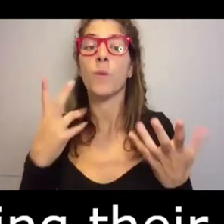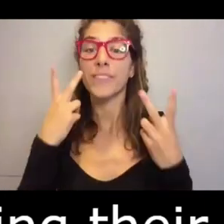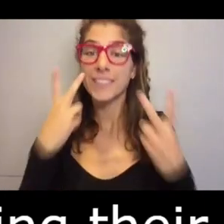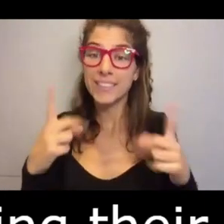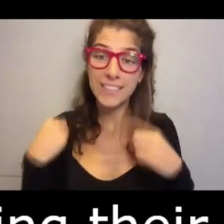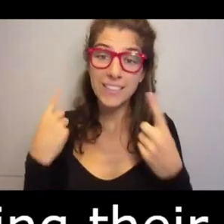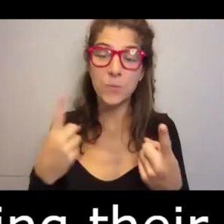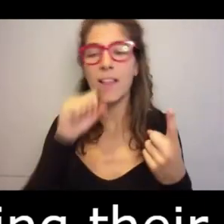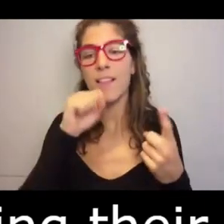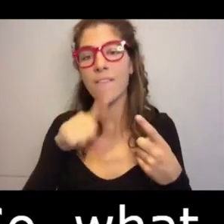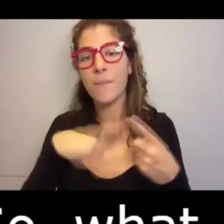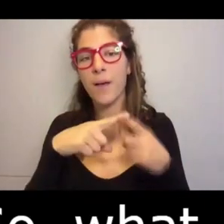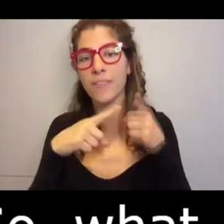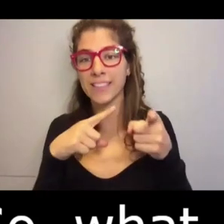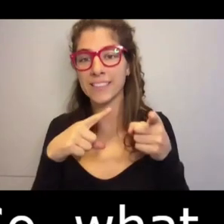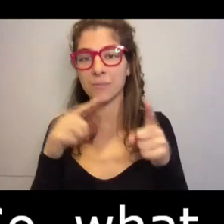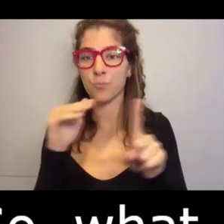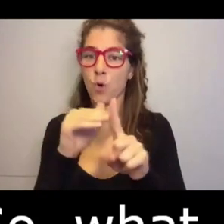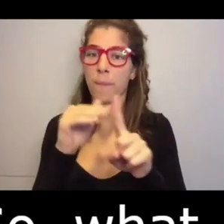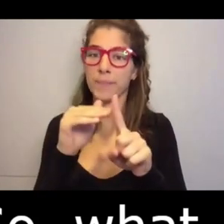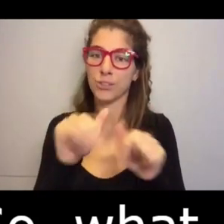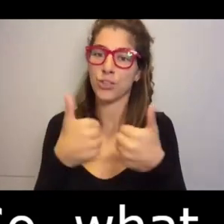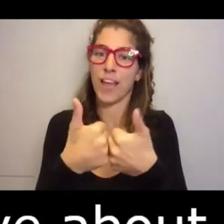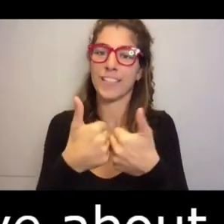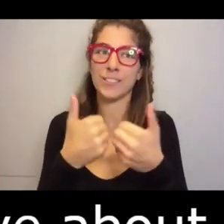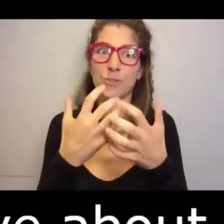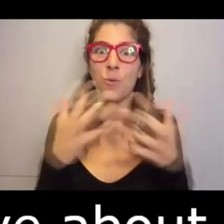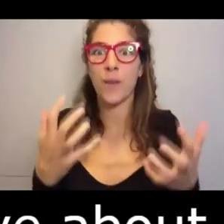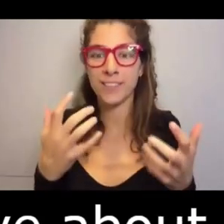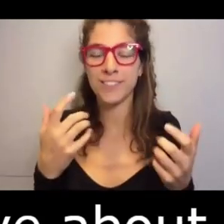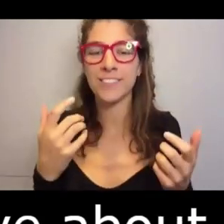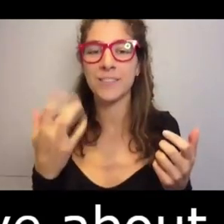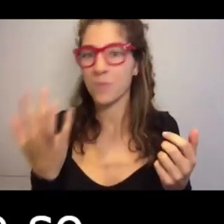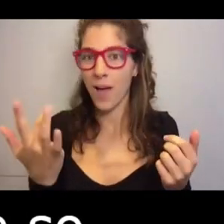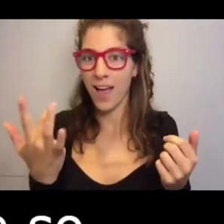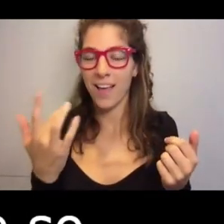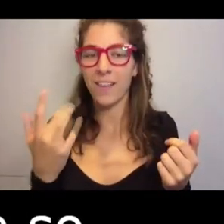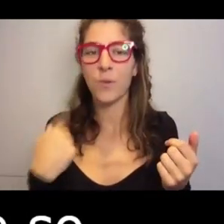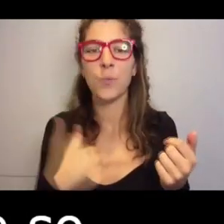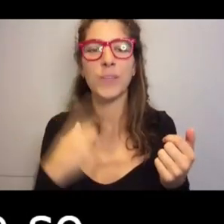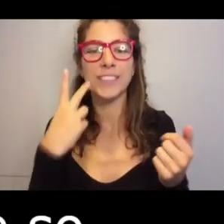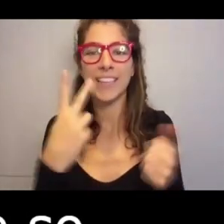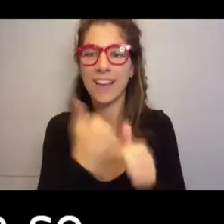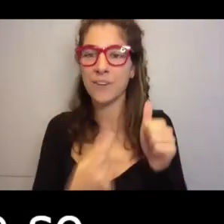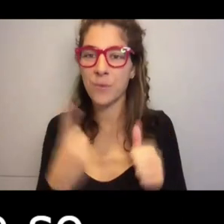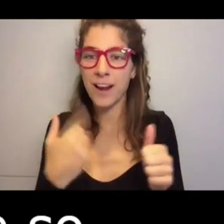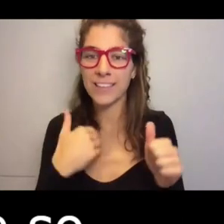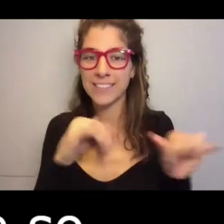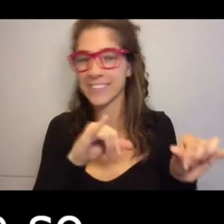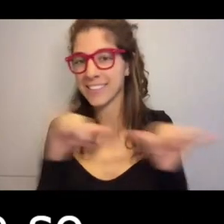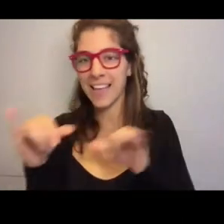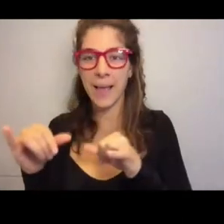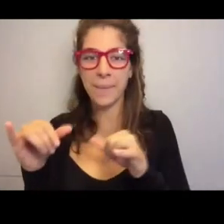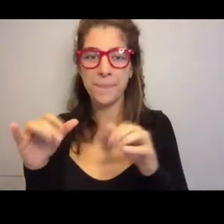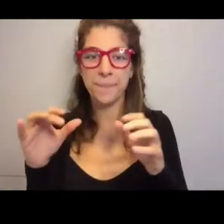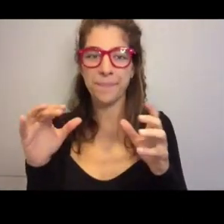and what I love about this prompt and this challenge so much is that we see that everybody has the same